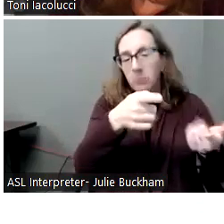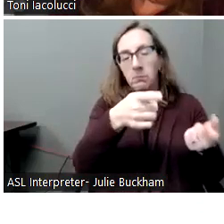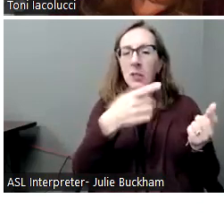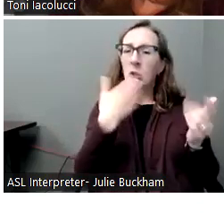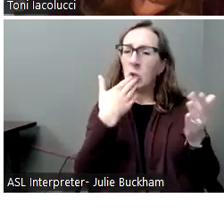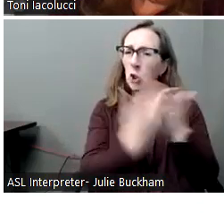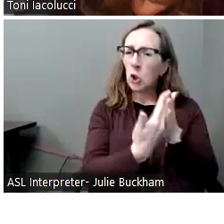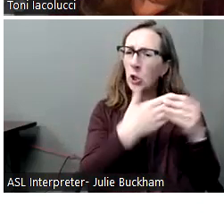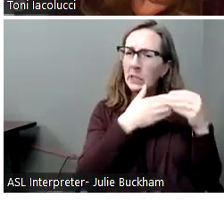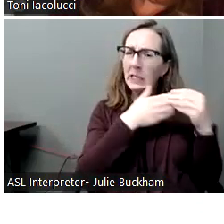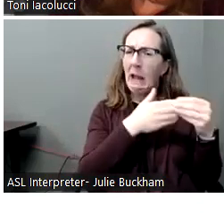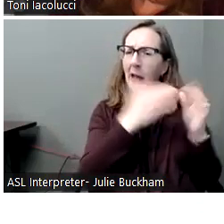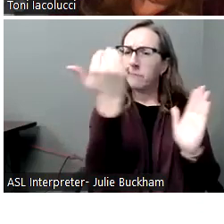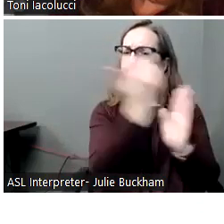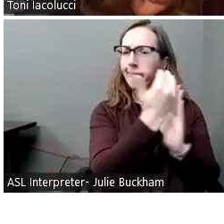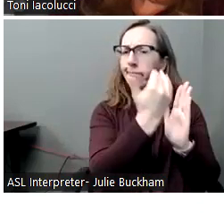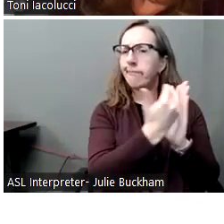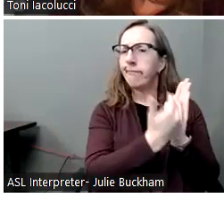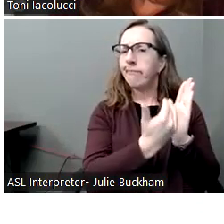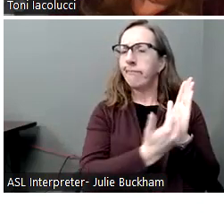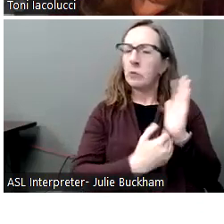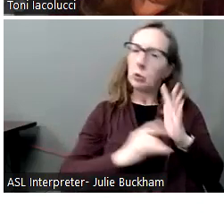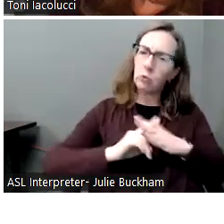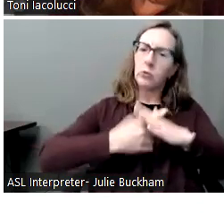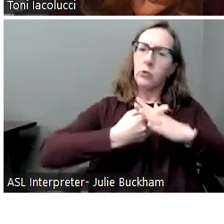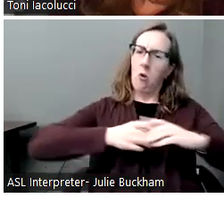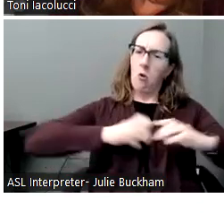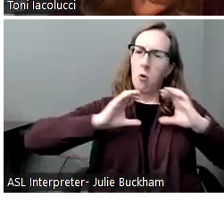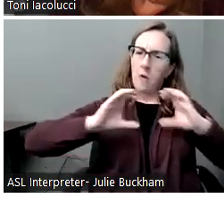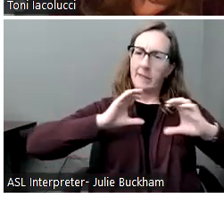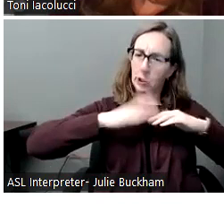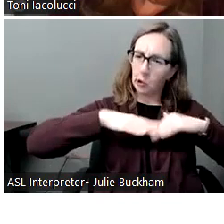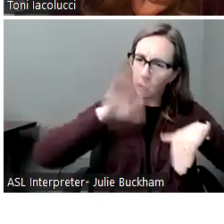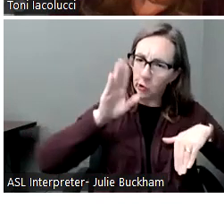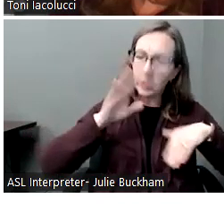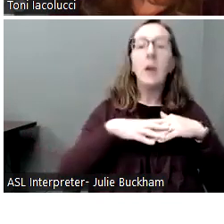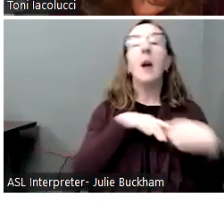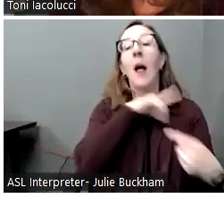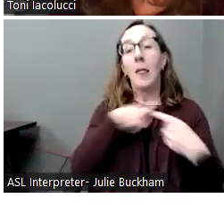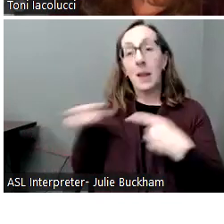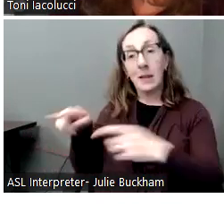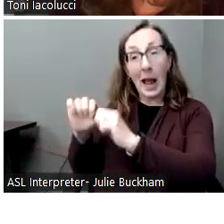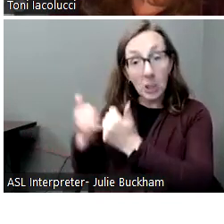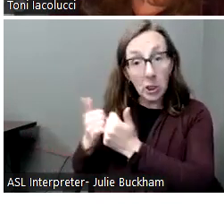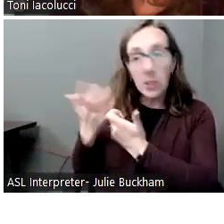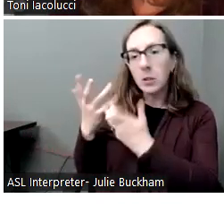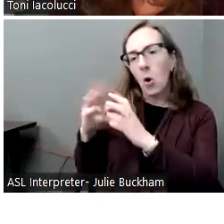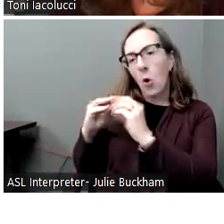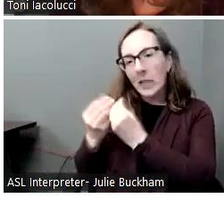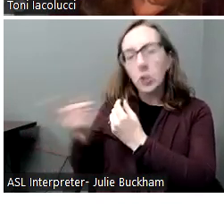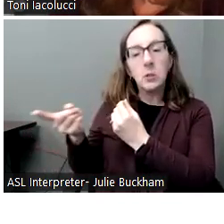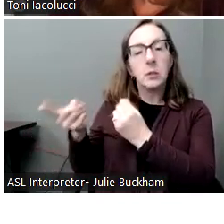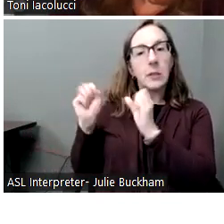great guidelines to get that conversation started, and then to start working as an agency or an organization to get